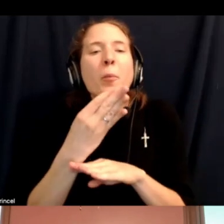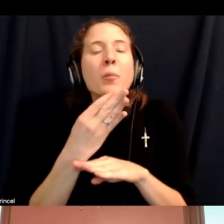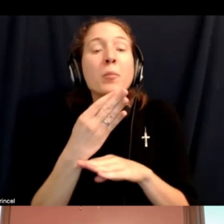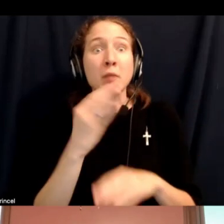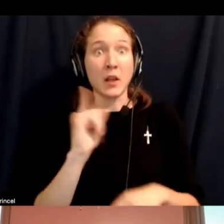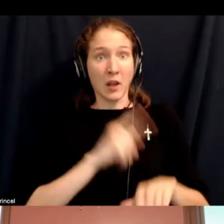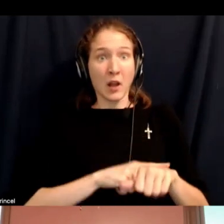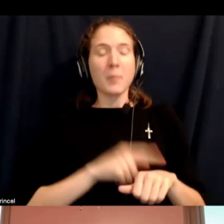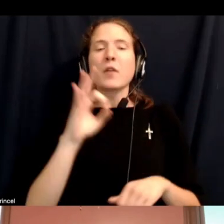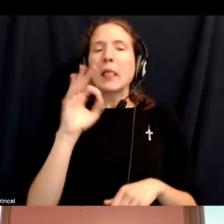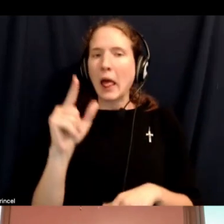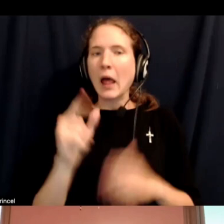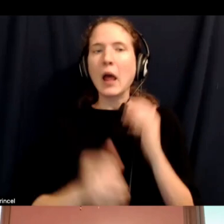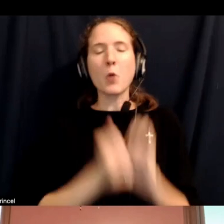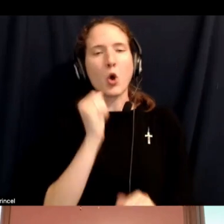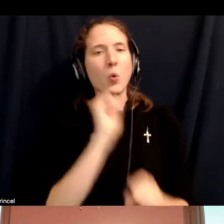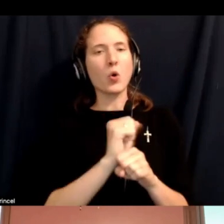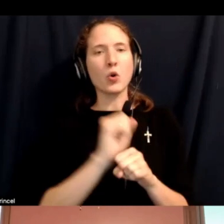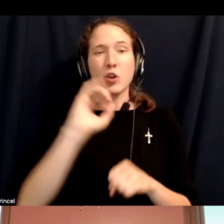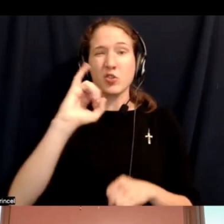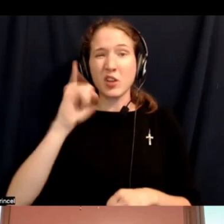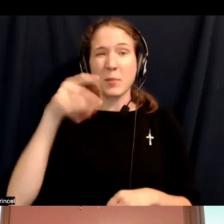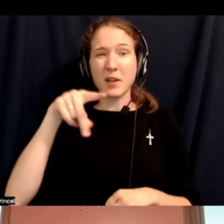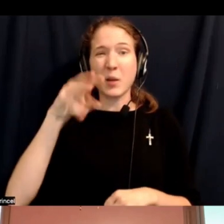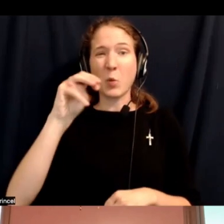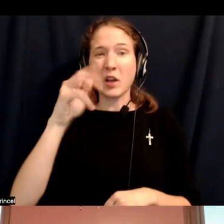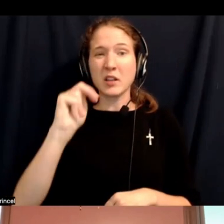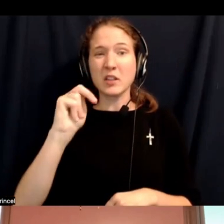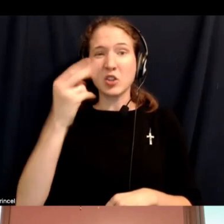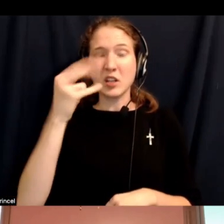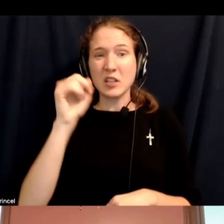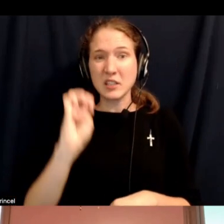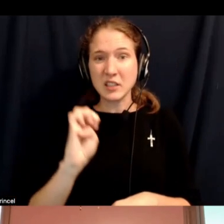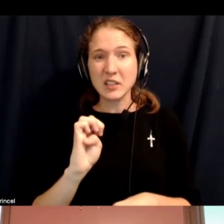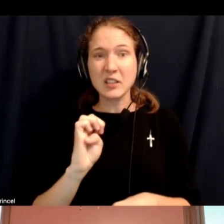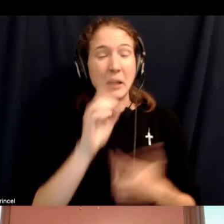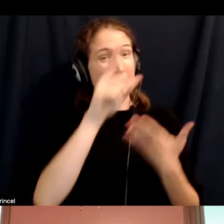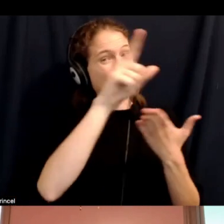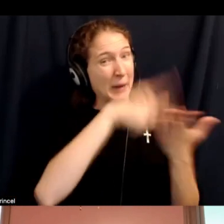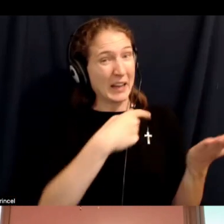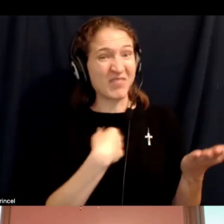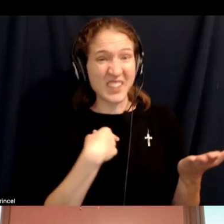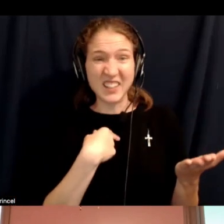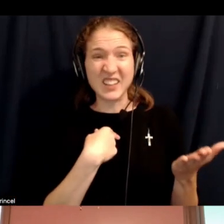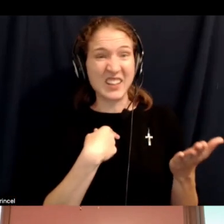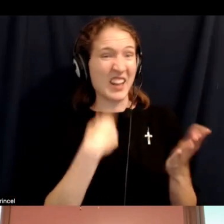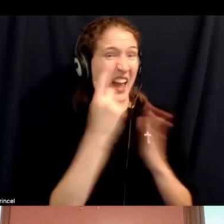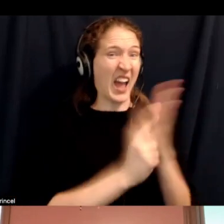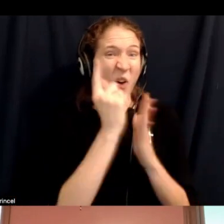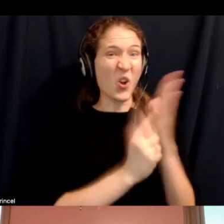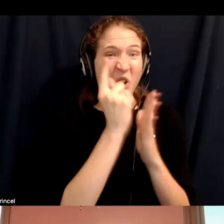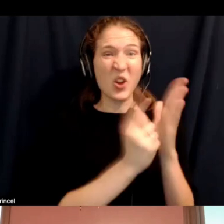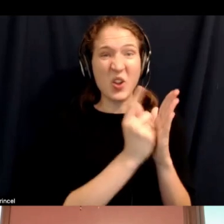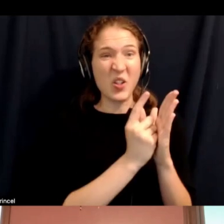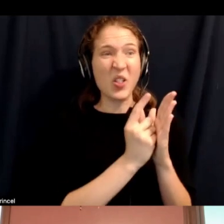from working for JP Morgan Chase. oh my gosh. Yeah. Well, you know what? They paid me an hourly wage that was about